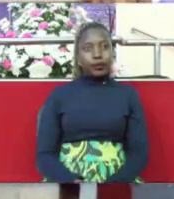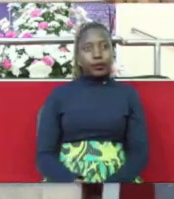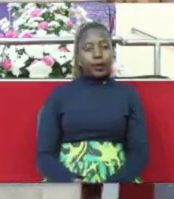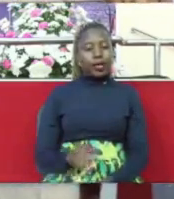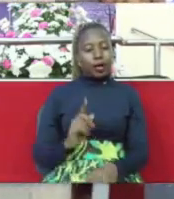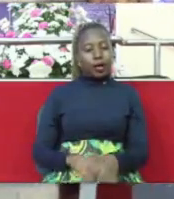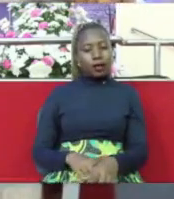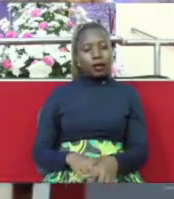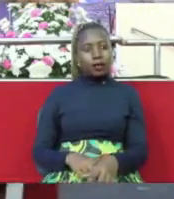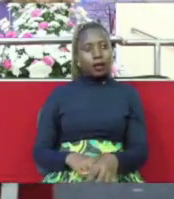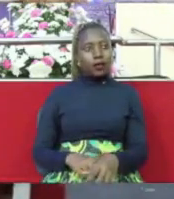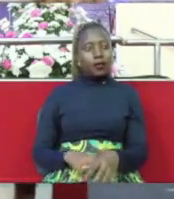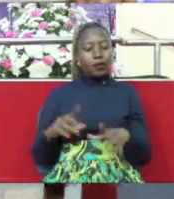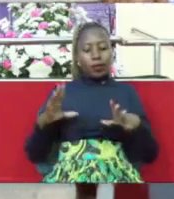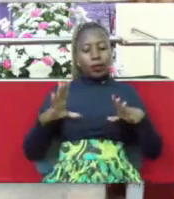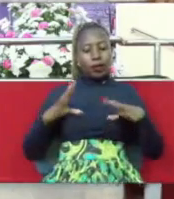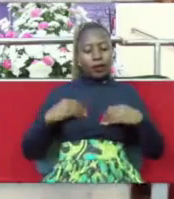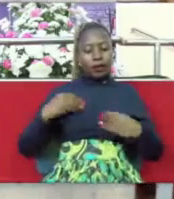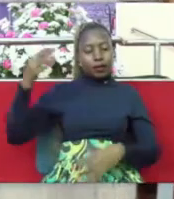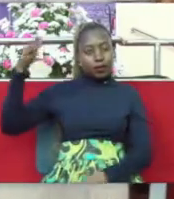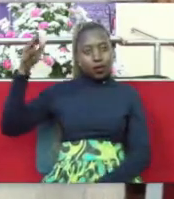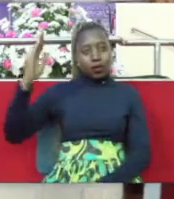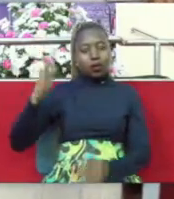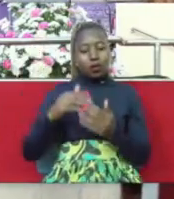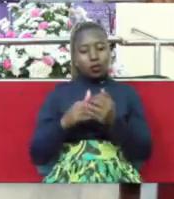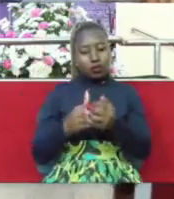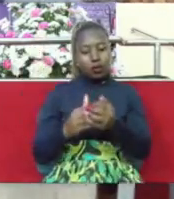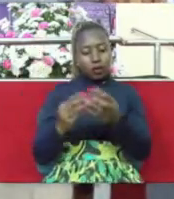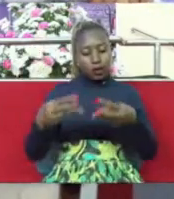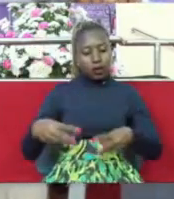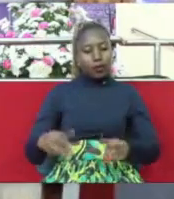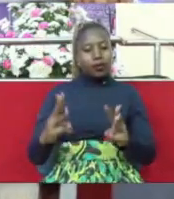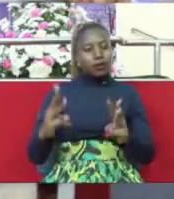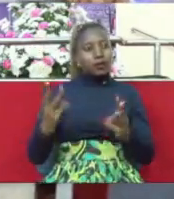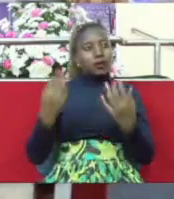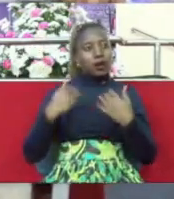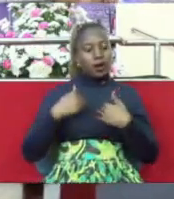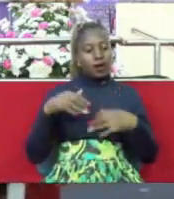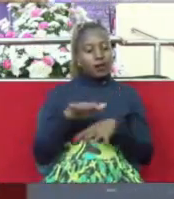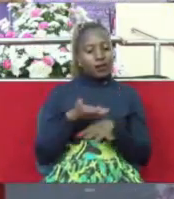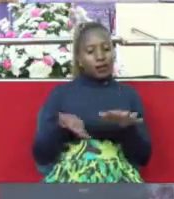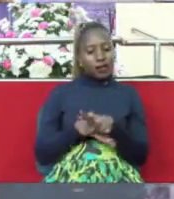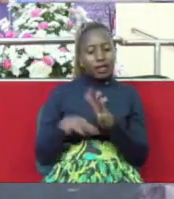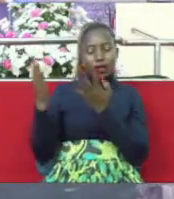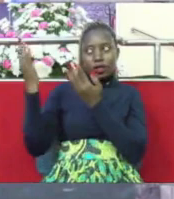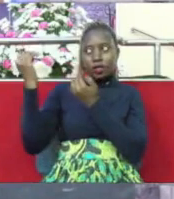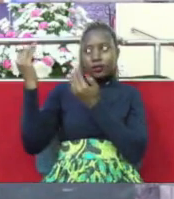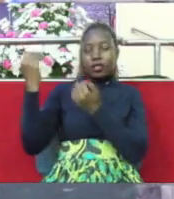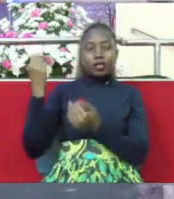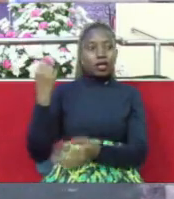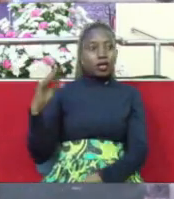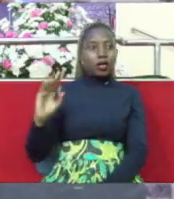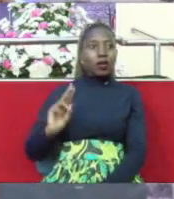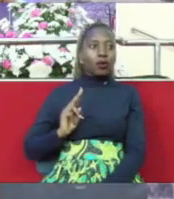along with us or we allow him to guide our path, then we have everything that is expected of us. Tunapomruhusu aende pamoja nasi na